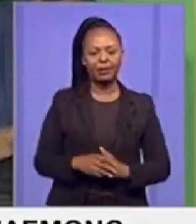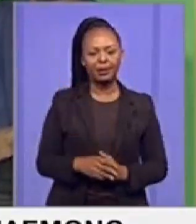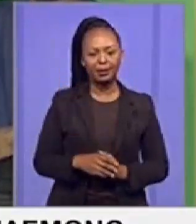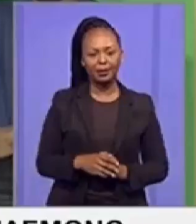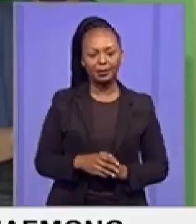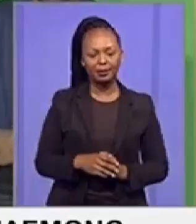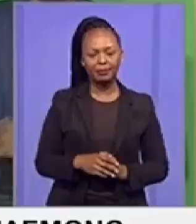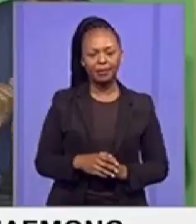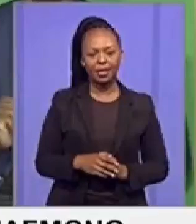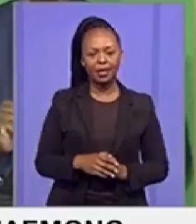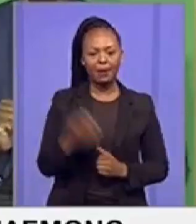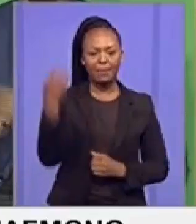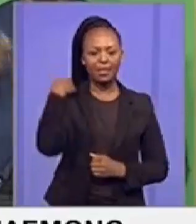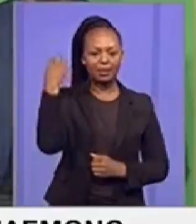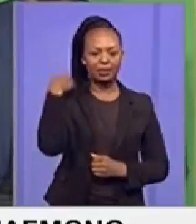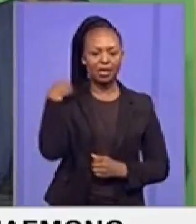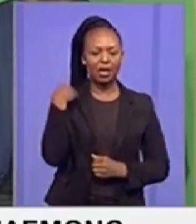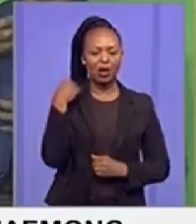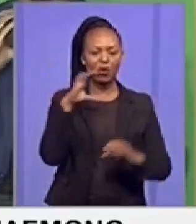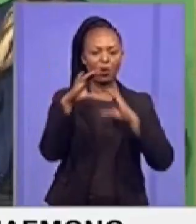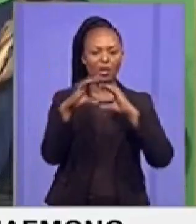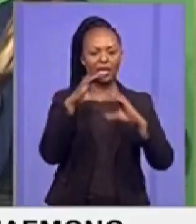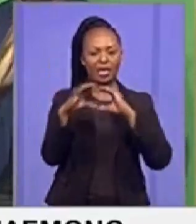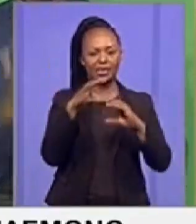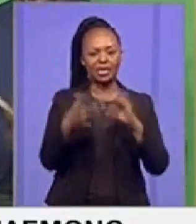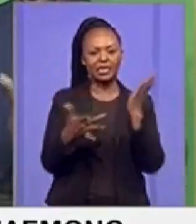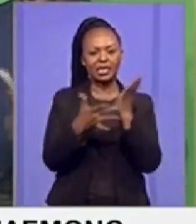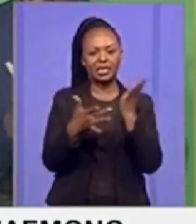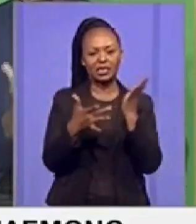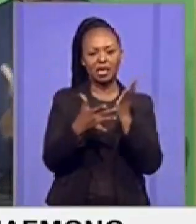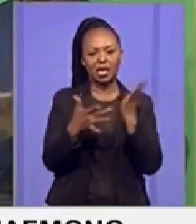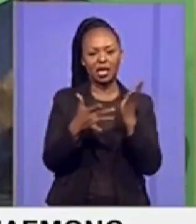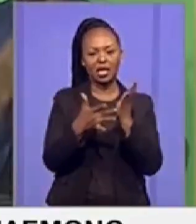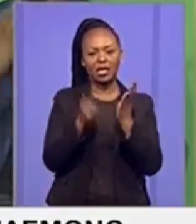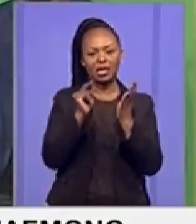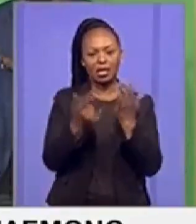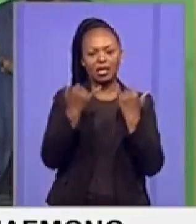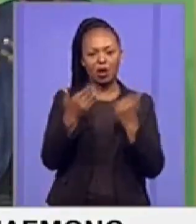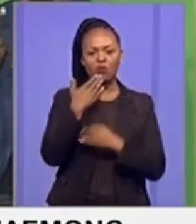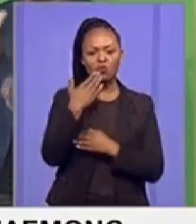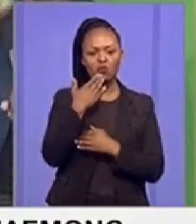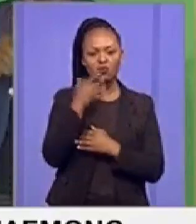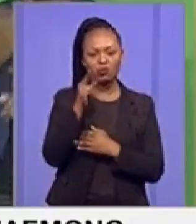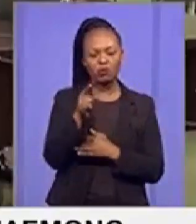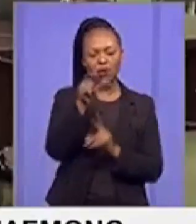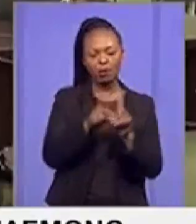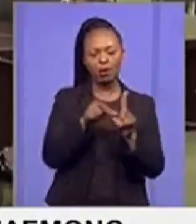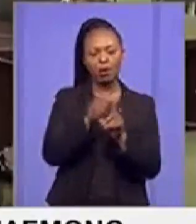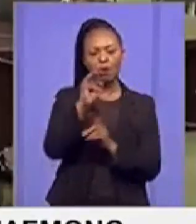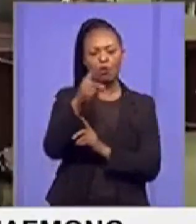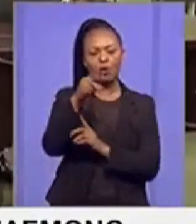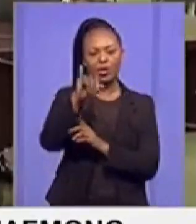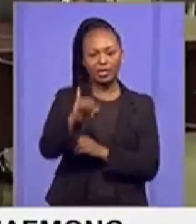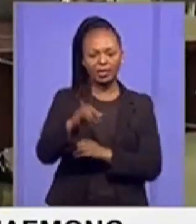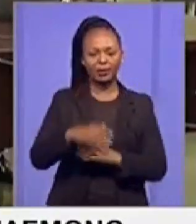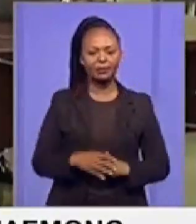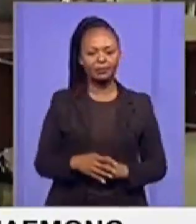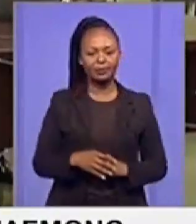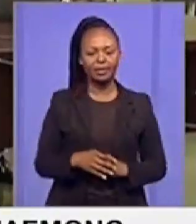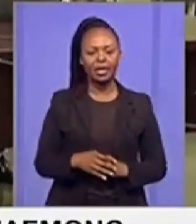Minister of Communications and Digital Technologies will be Mr. Mondli Gungubele. Tona kgolo ya Mehleng